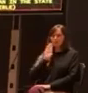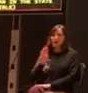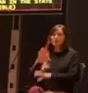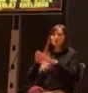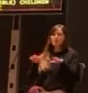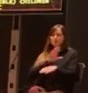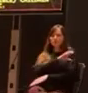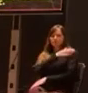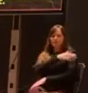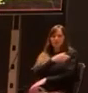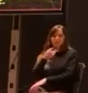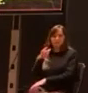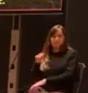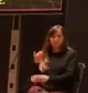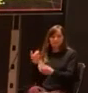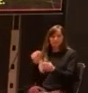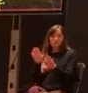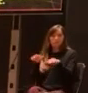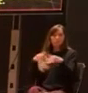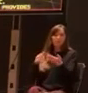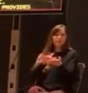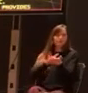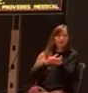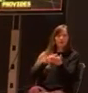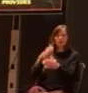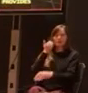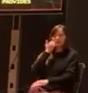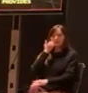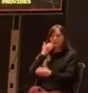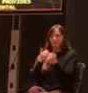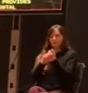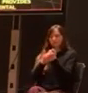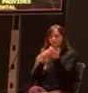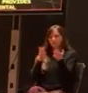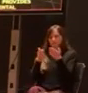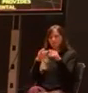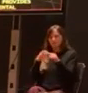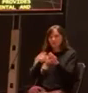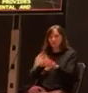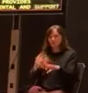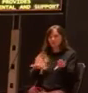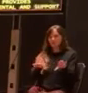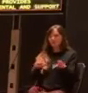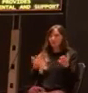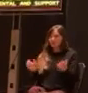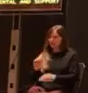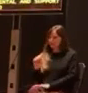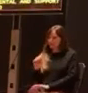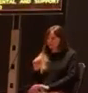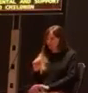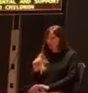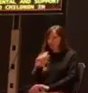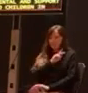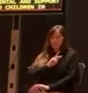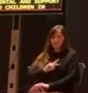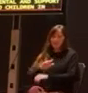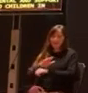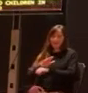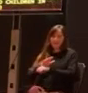which provides medical, dental, and support services to children in Seattle and King